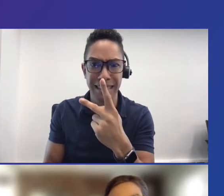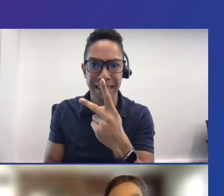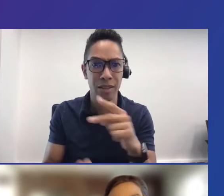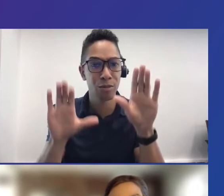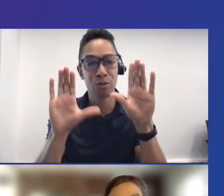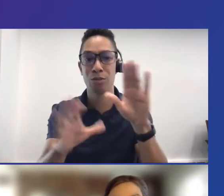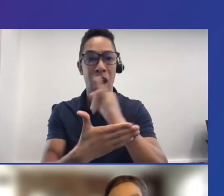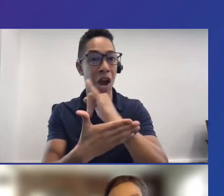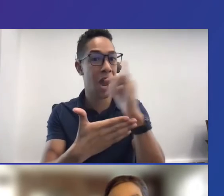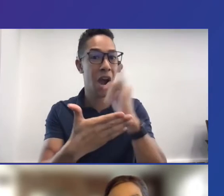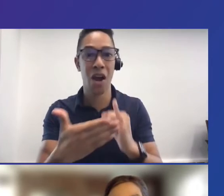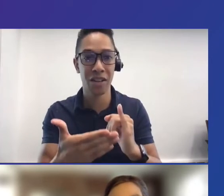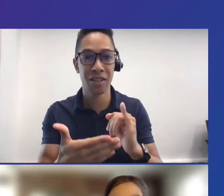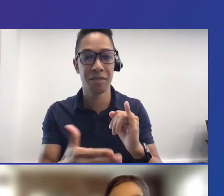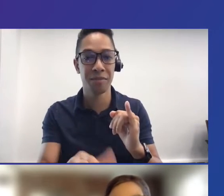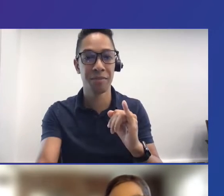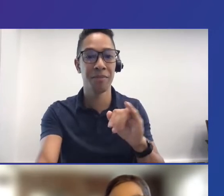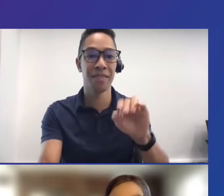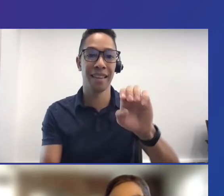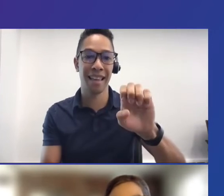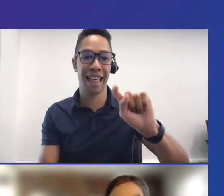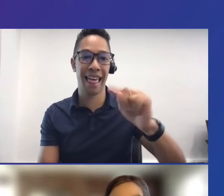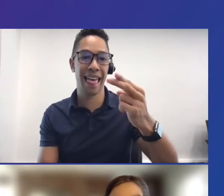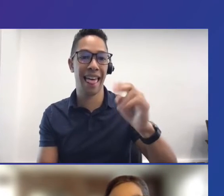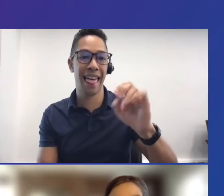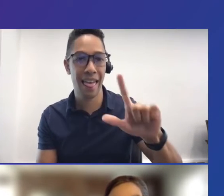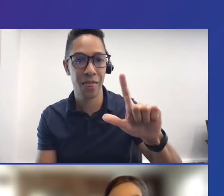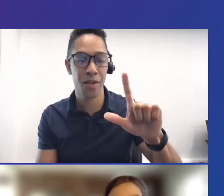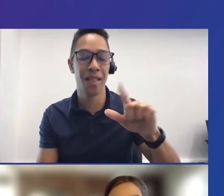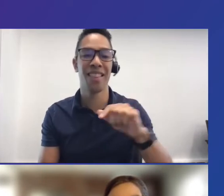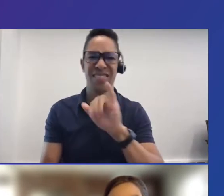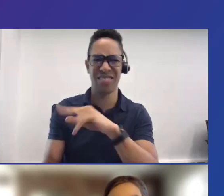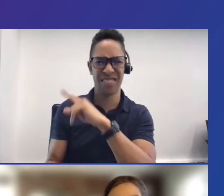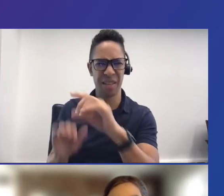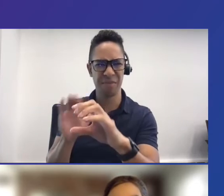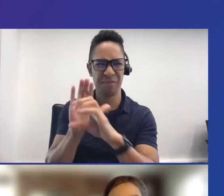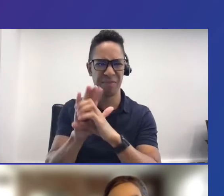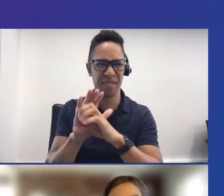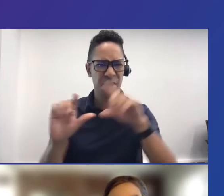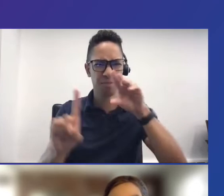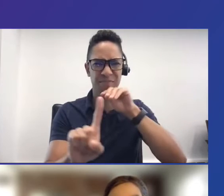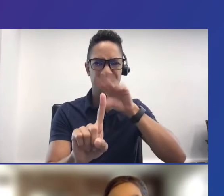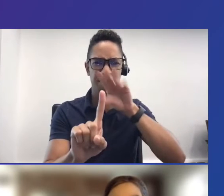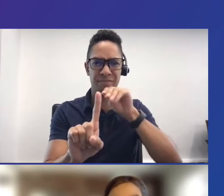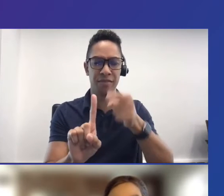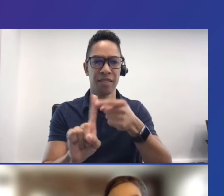artist Ethel Eichelberger. I believe that photo was taken by Donna Ann McAdams.